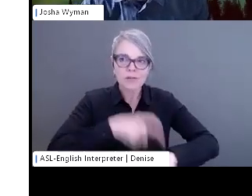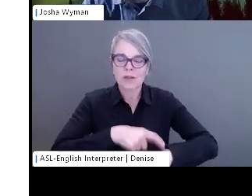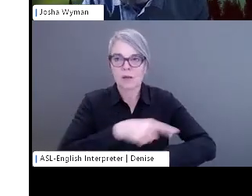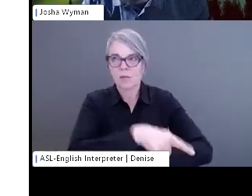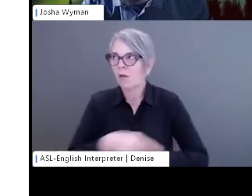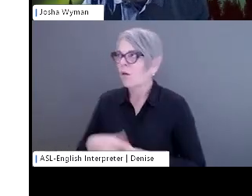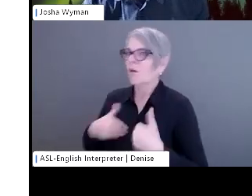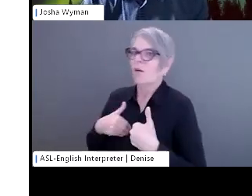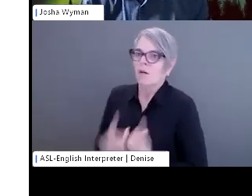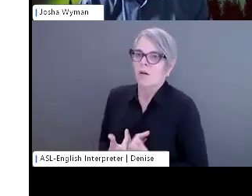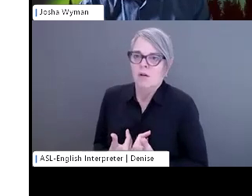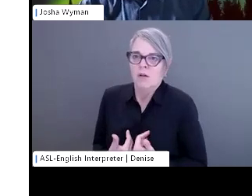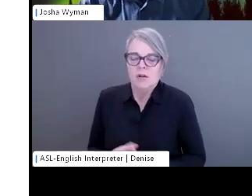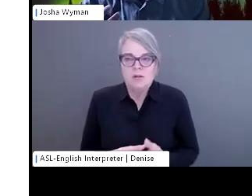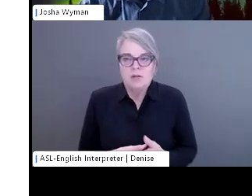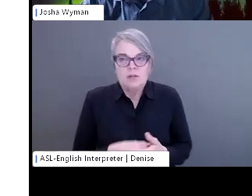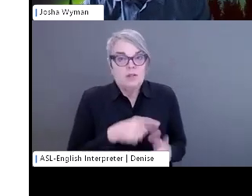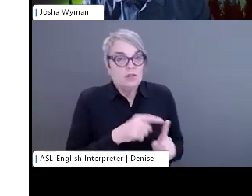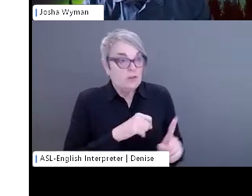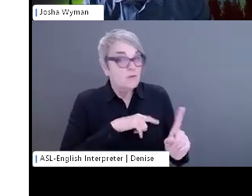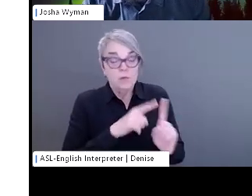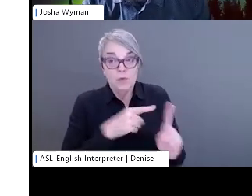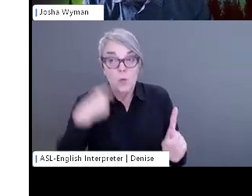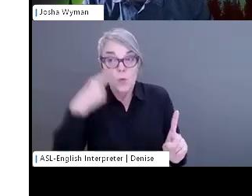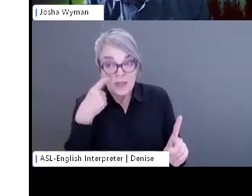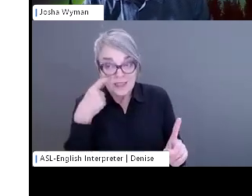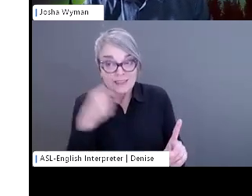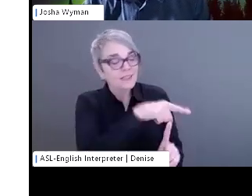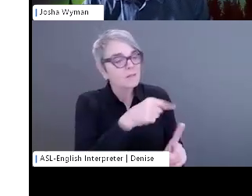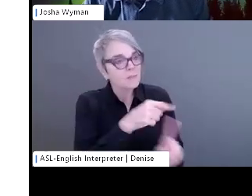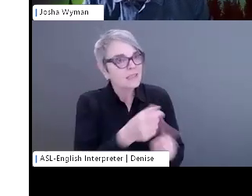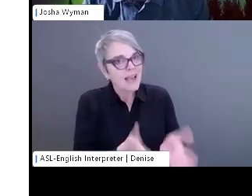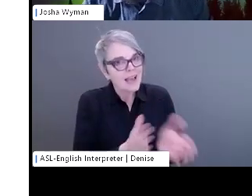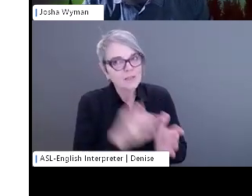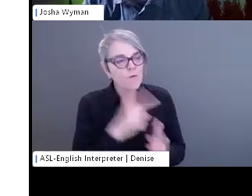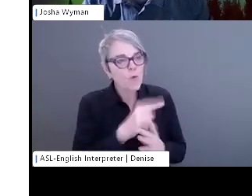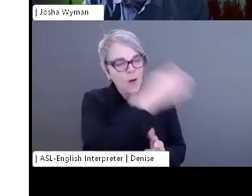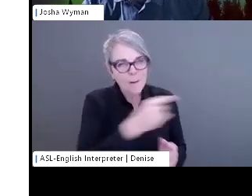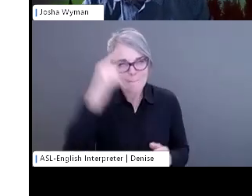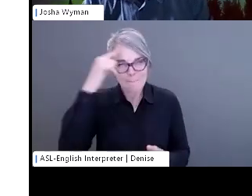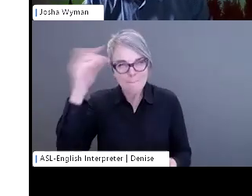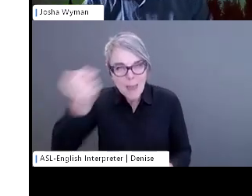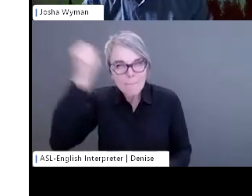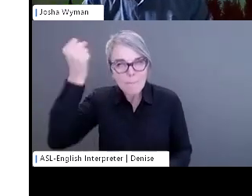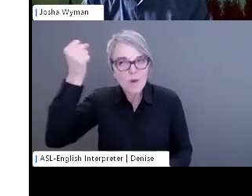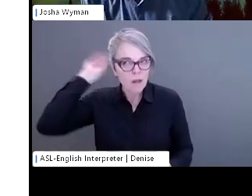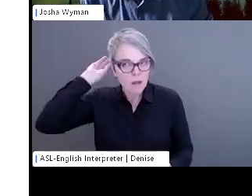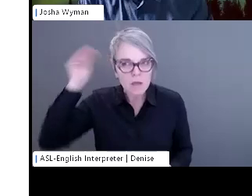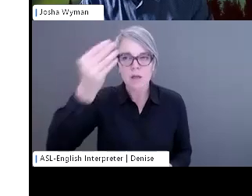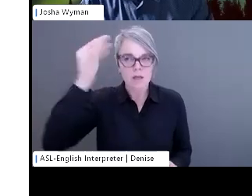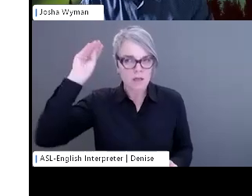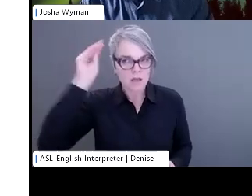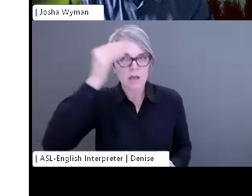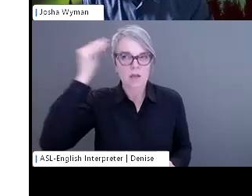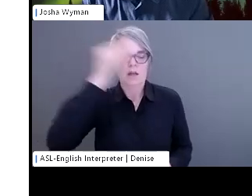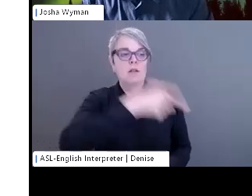recalling information as a witness, you're engaged in a memory activity, okay? And it can be extremely tiring. And so maybe